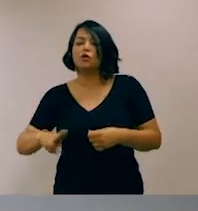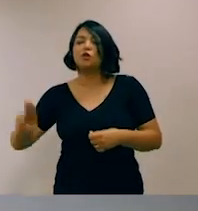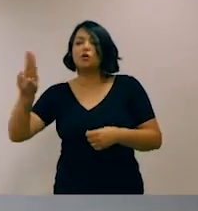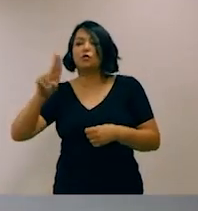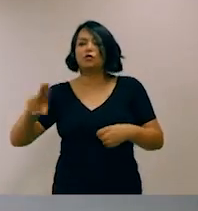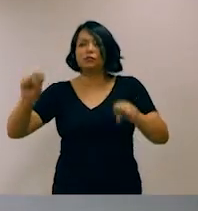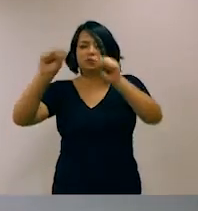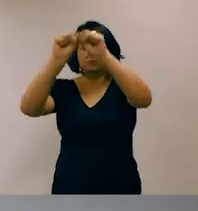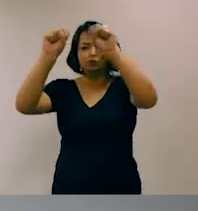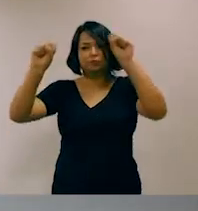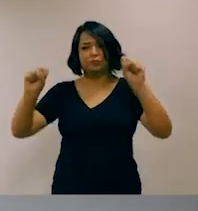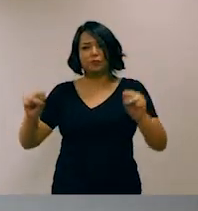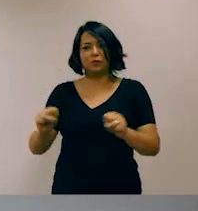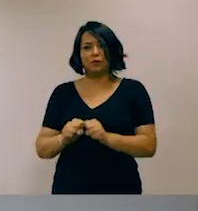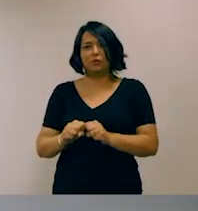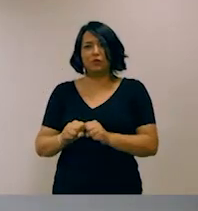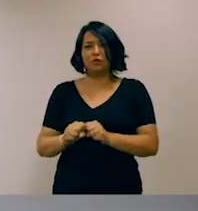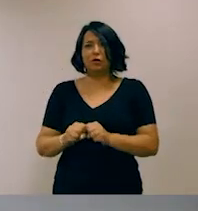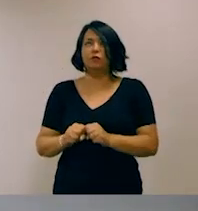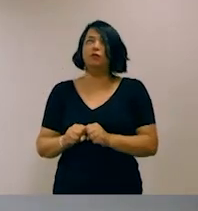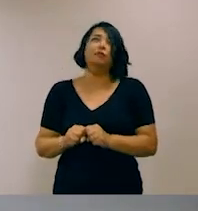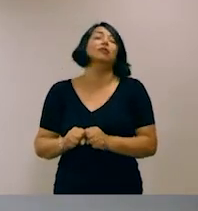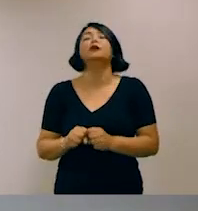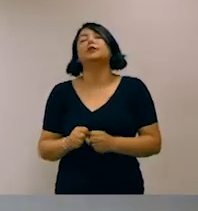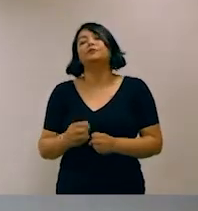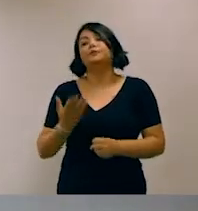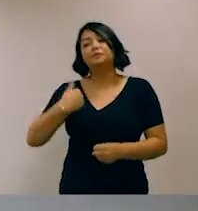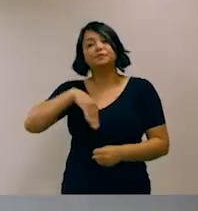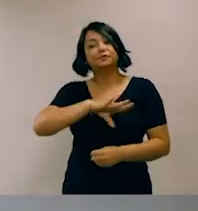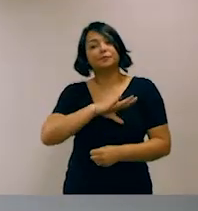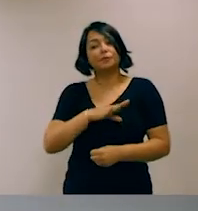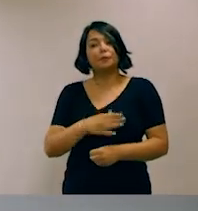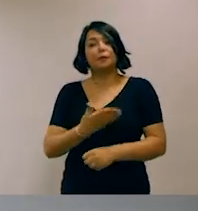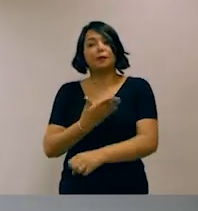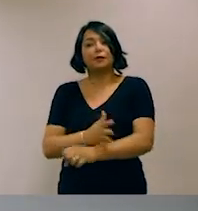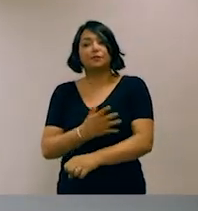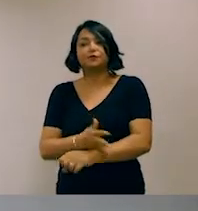models, yes, we used many numbers of